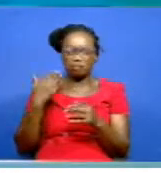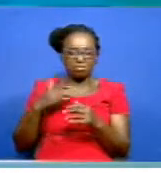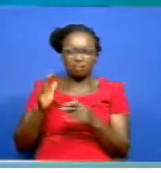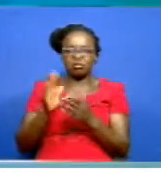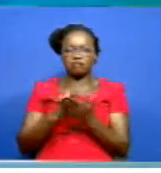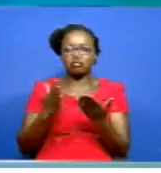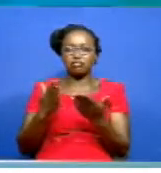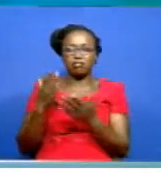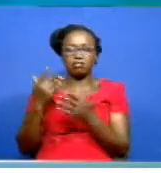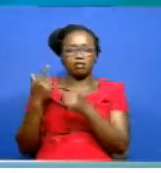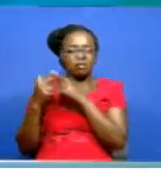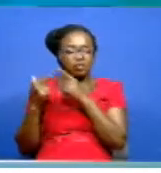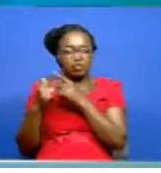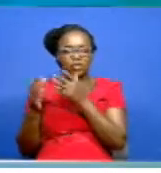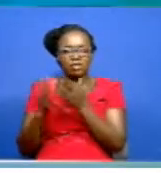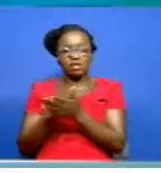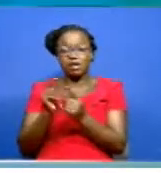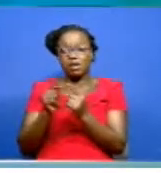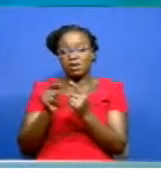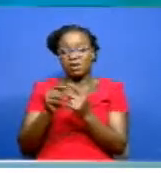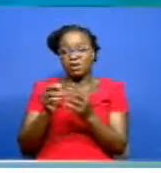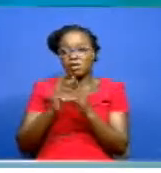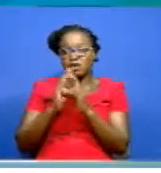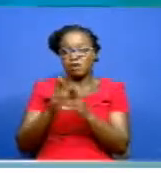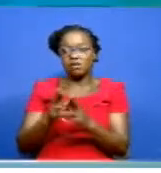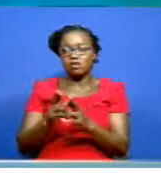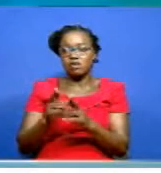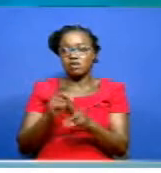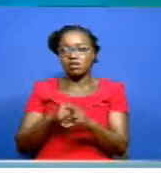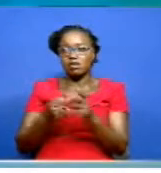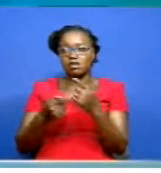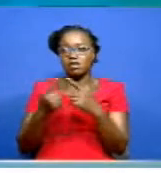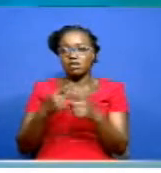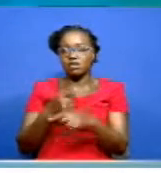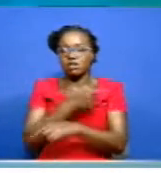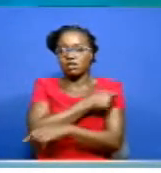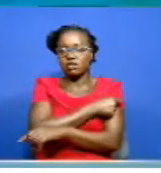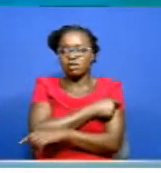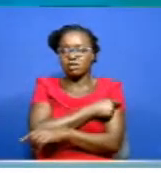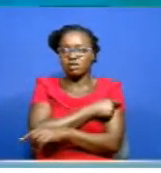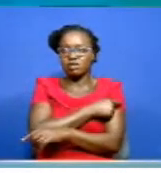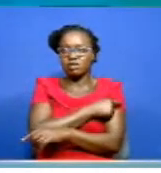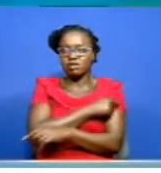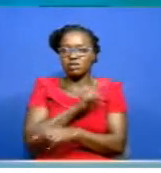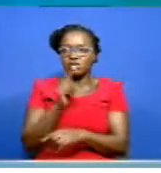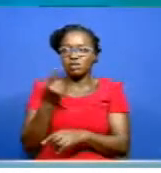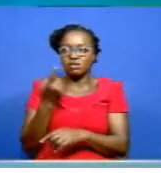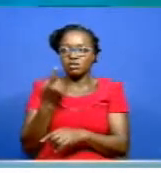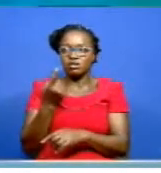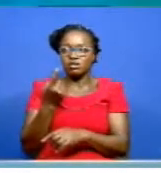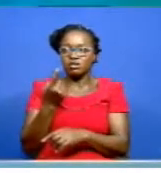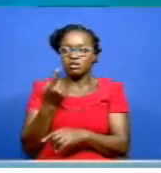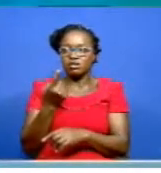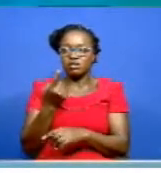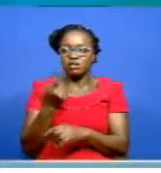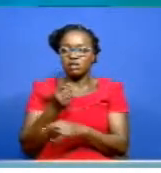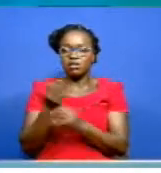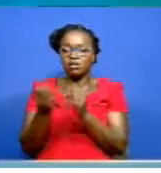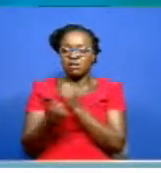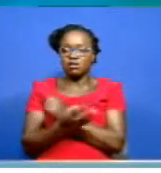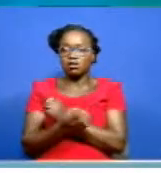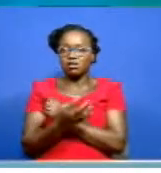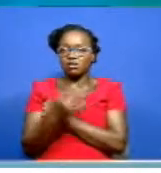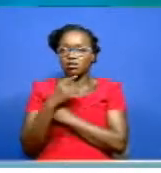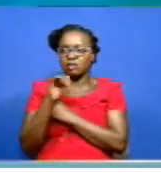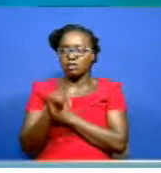experience. You may be able to report it then. You know, when you come in for the vaccination, you first come in, you're counseled, so that you